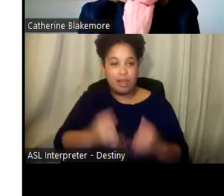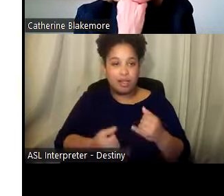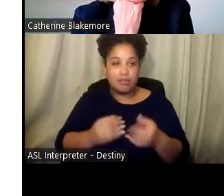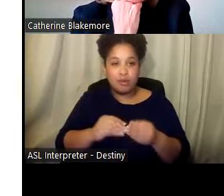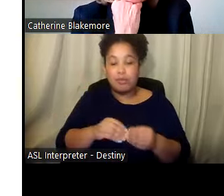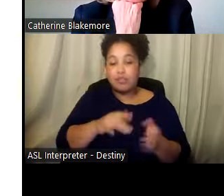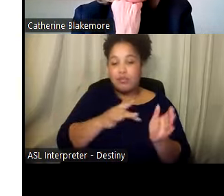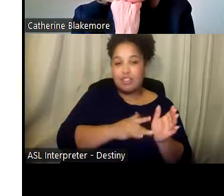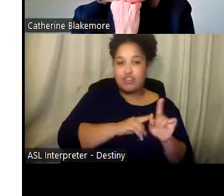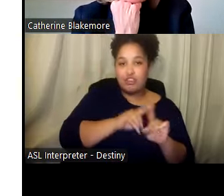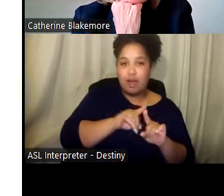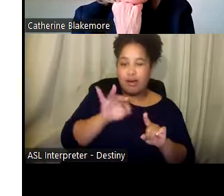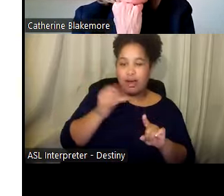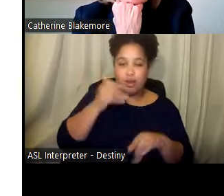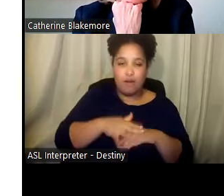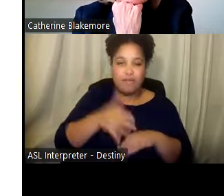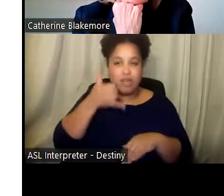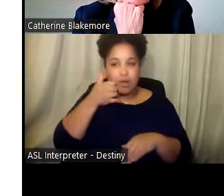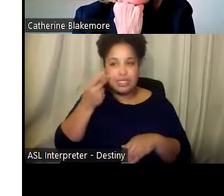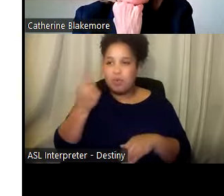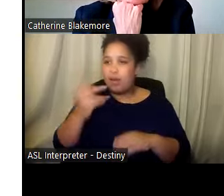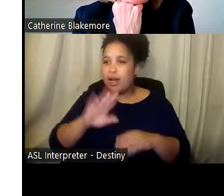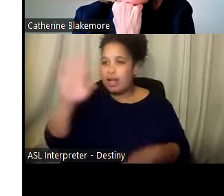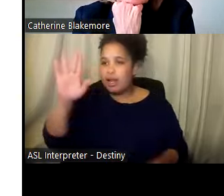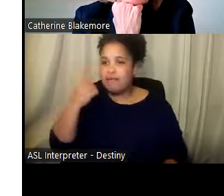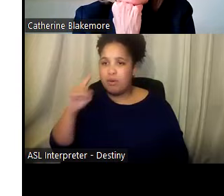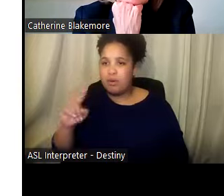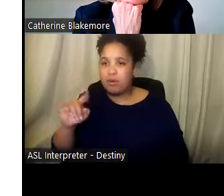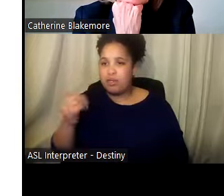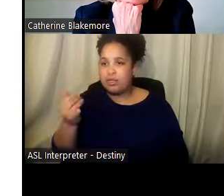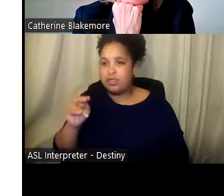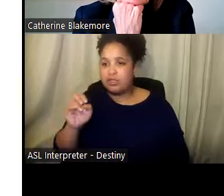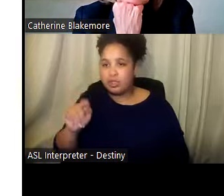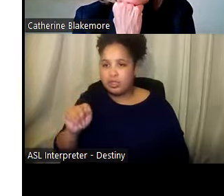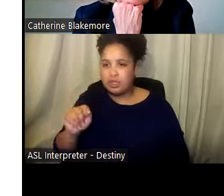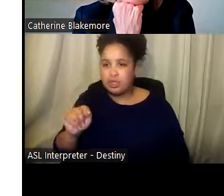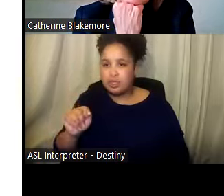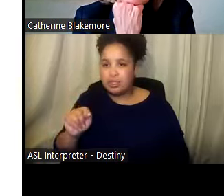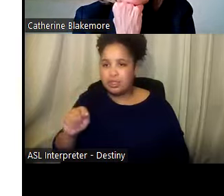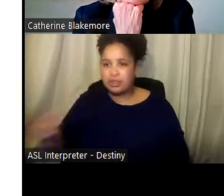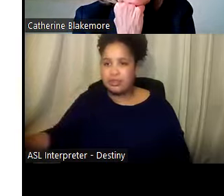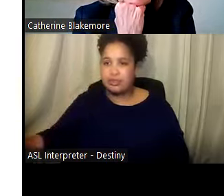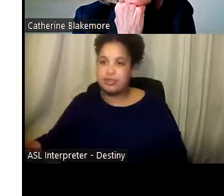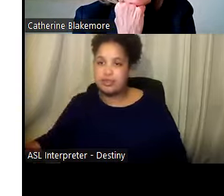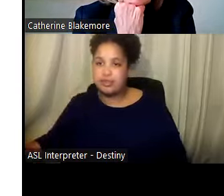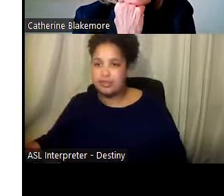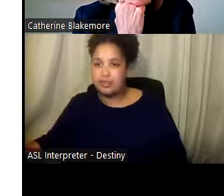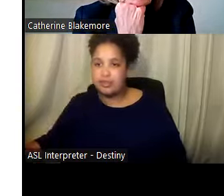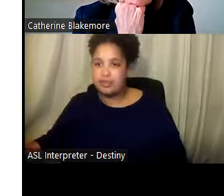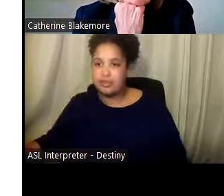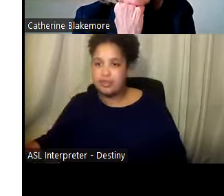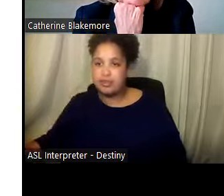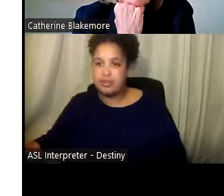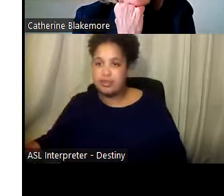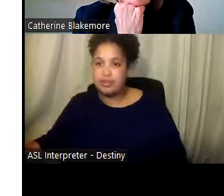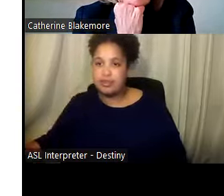number. I'm seeing one hand raised currently for Janet Van Zoren. Janet, I've unmuted your line and